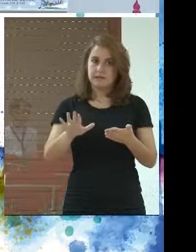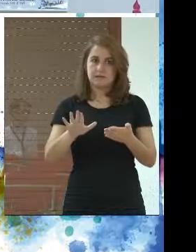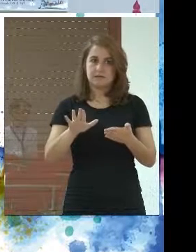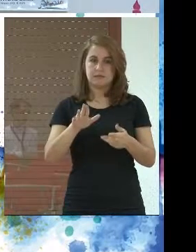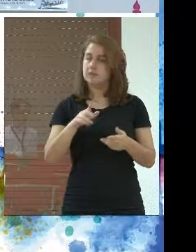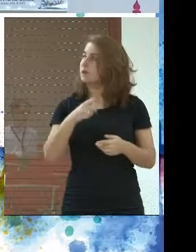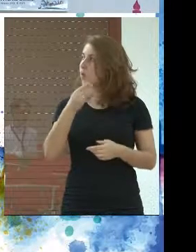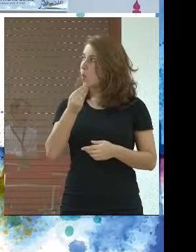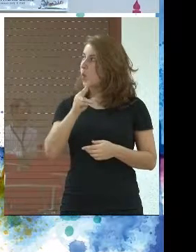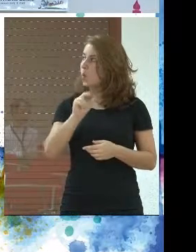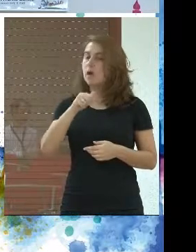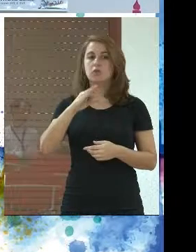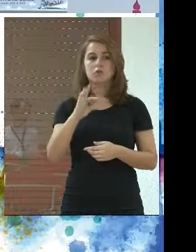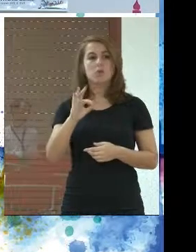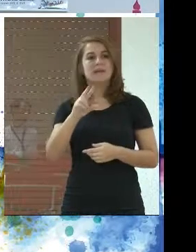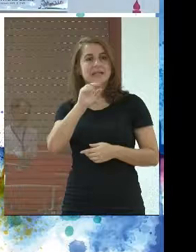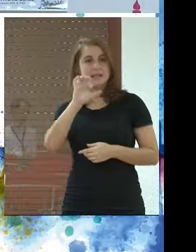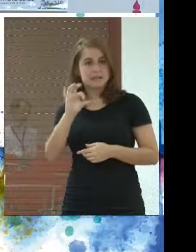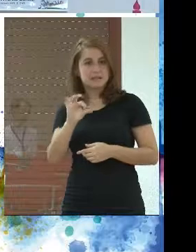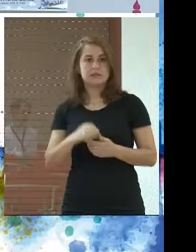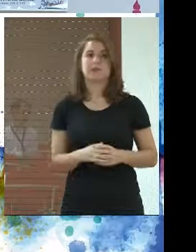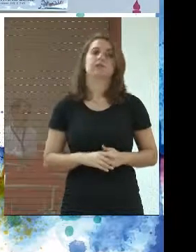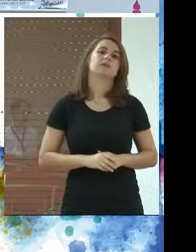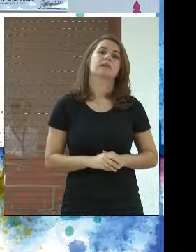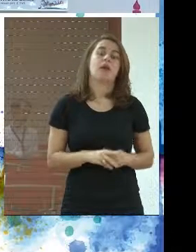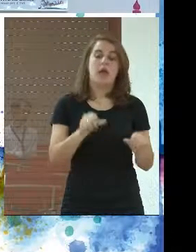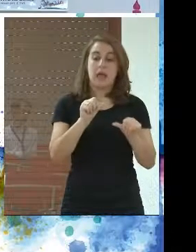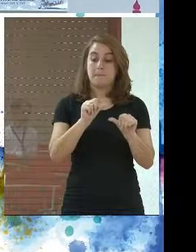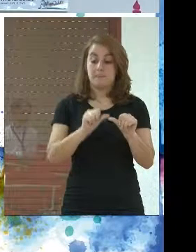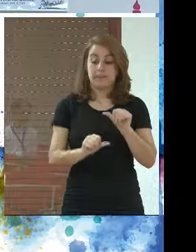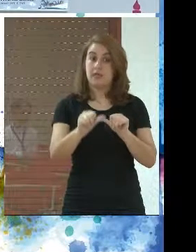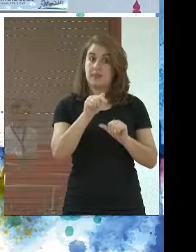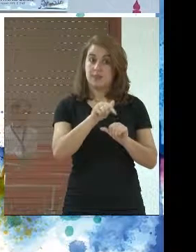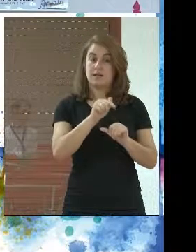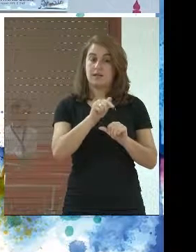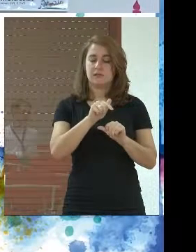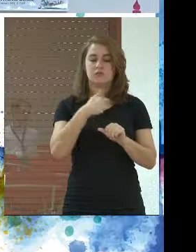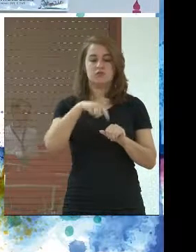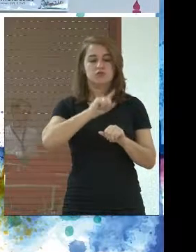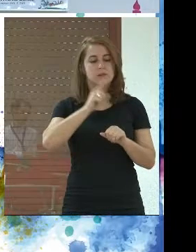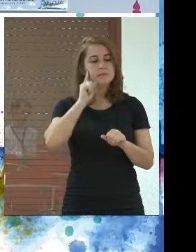We are using an open source code program, Quantum GIS.